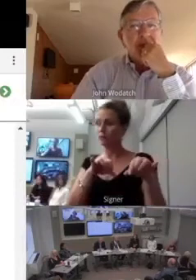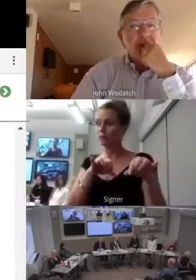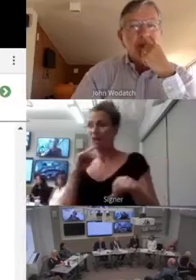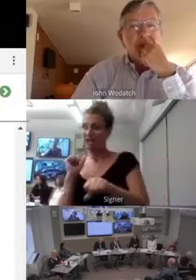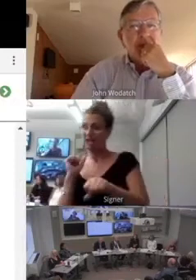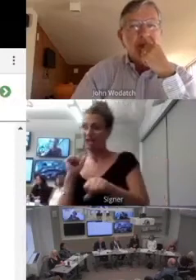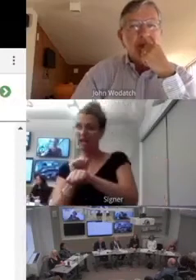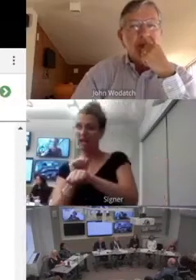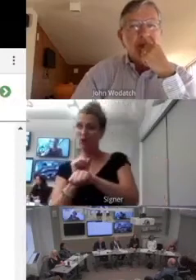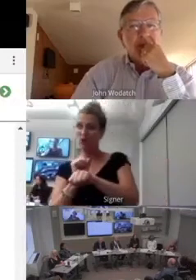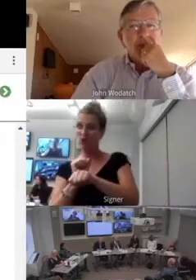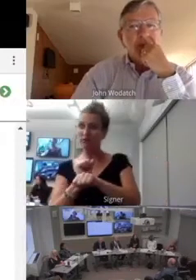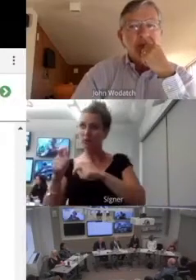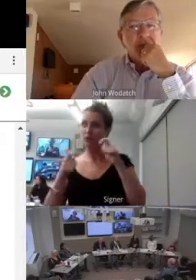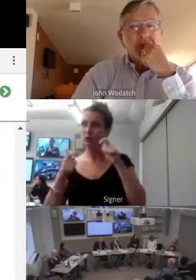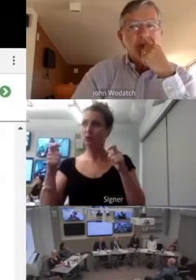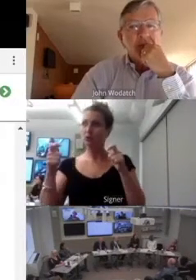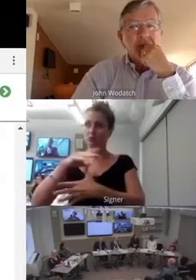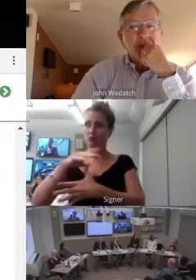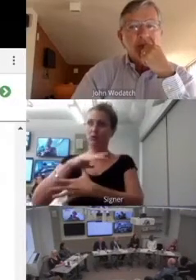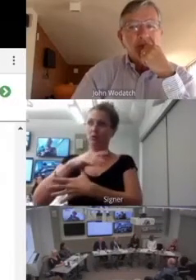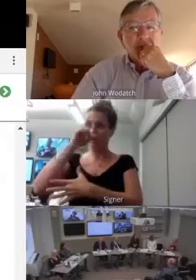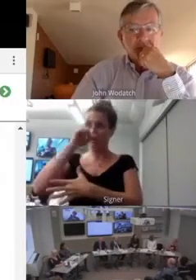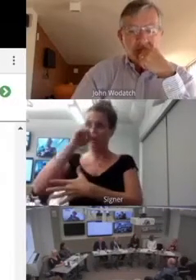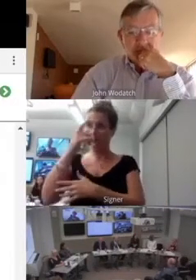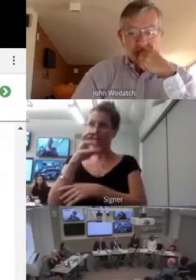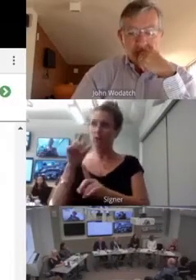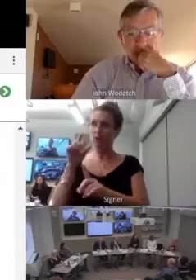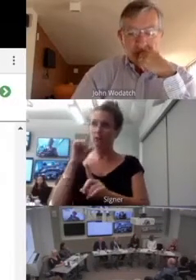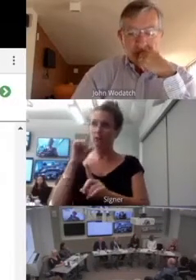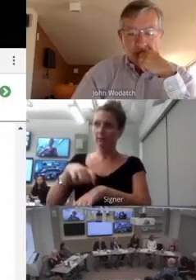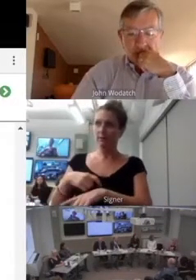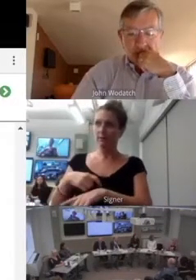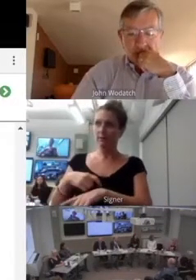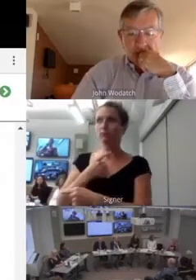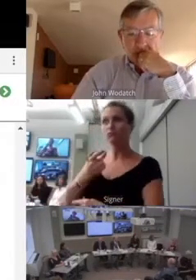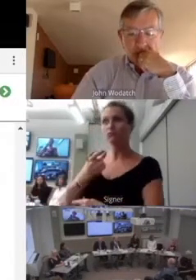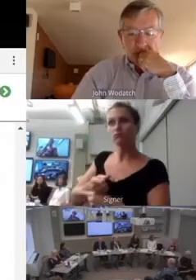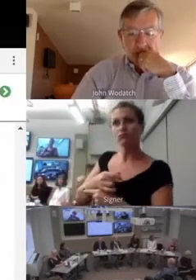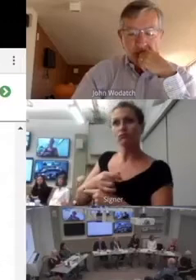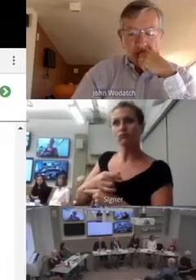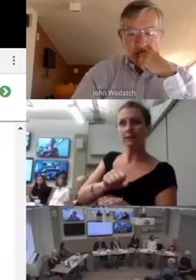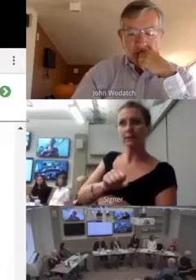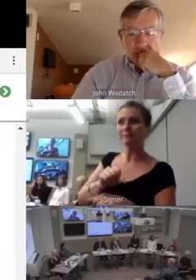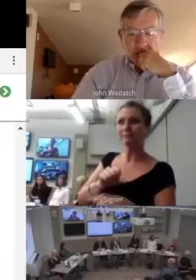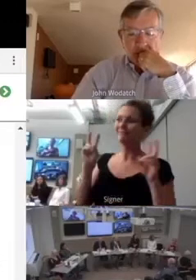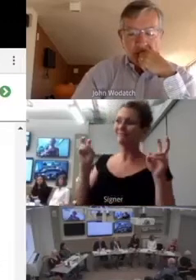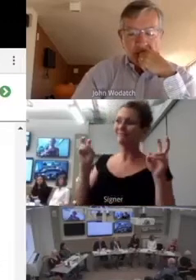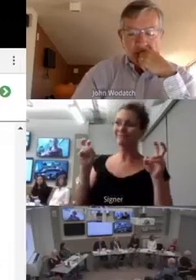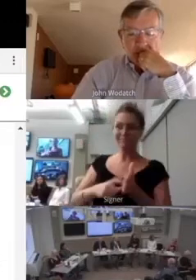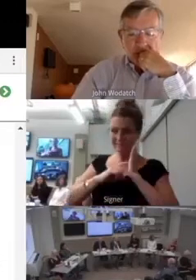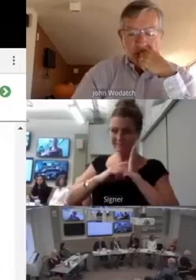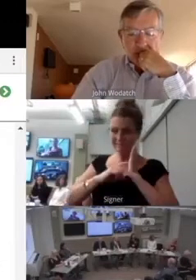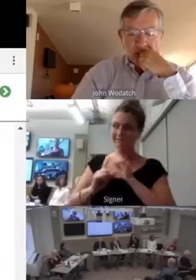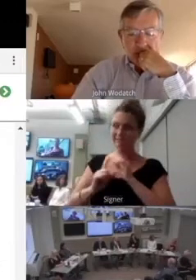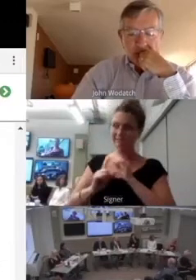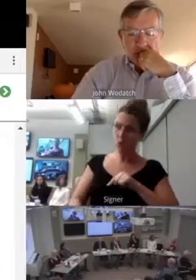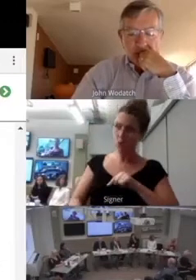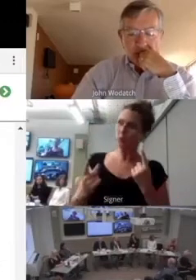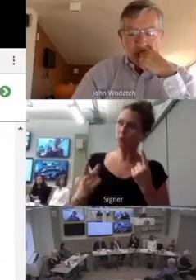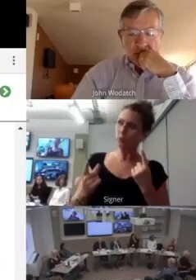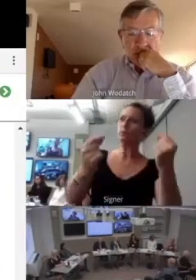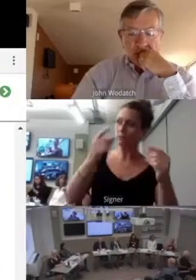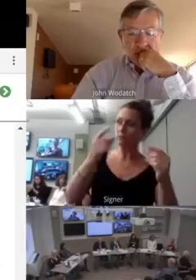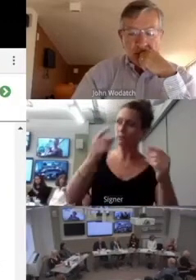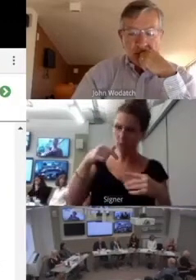her. Exactly. And so when you see that, those are your marching orders. This is what you focus on. And there's different things in those letters. It's